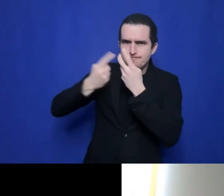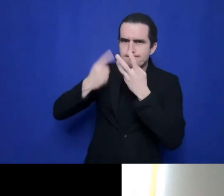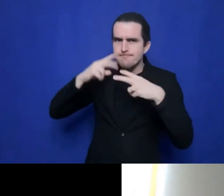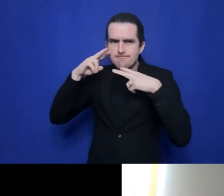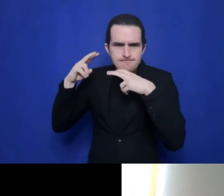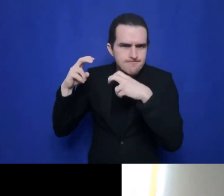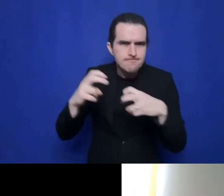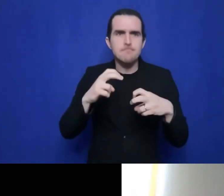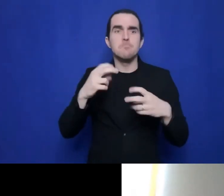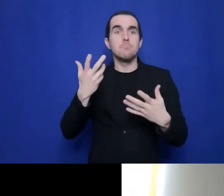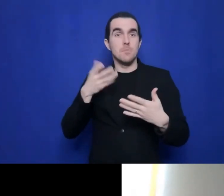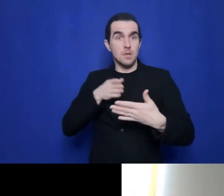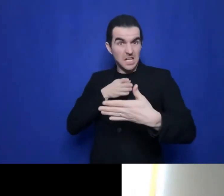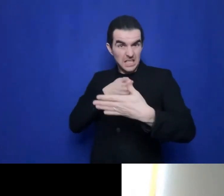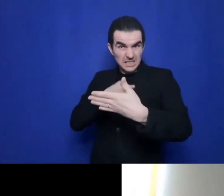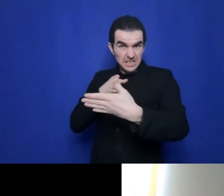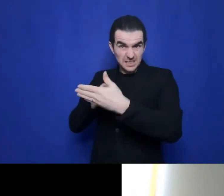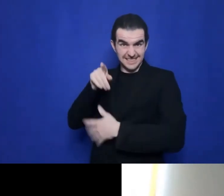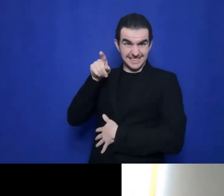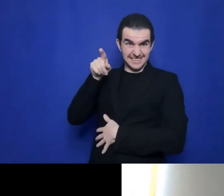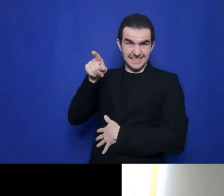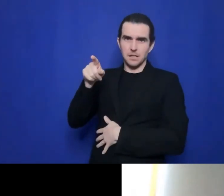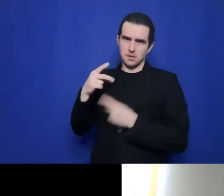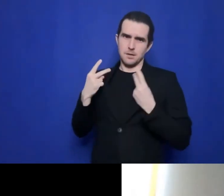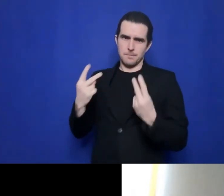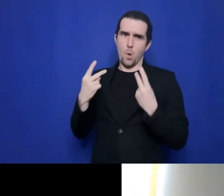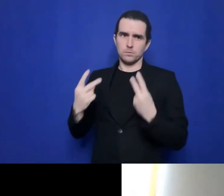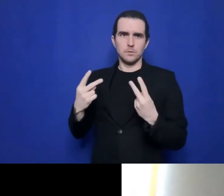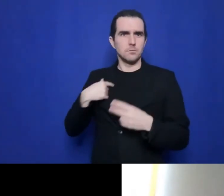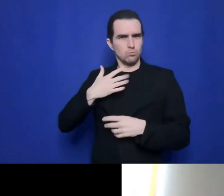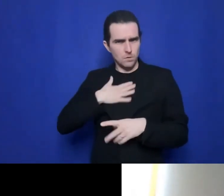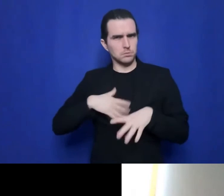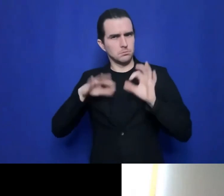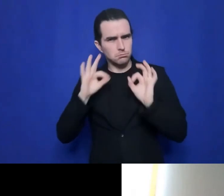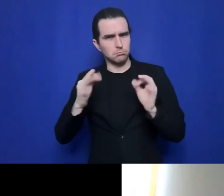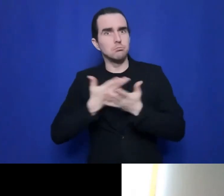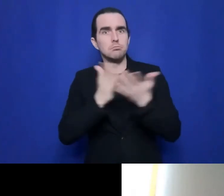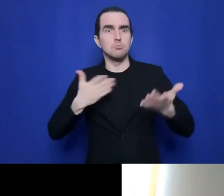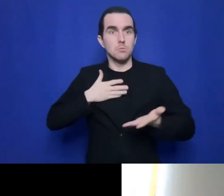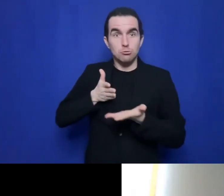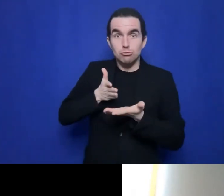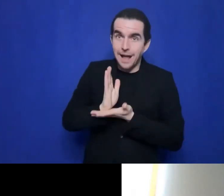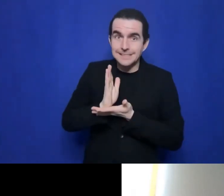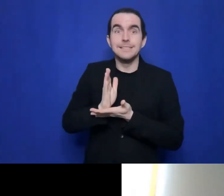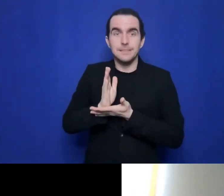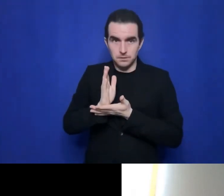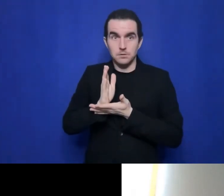precondition to ensure our rights as persons with disabilities. I think this